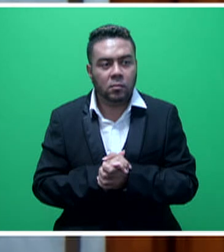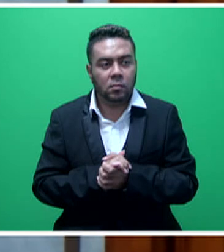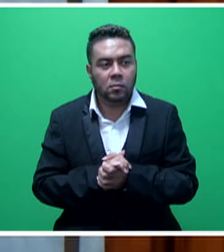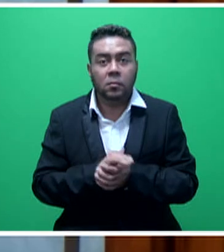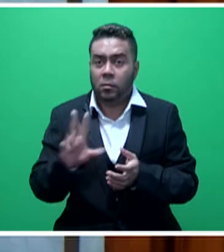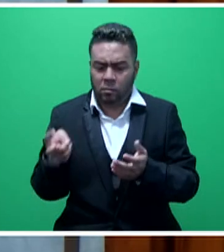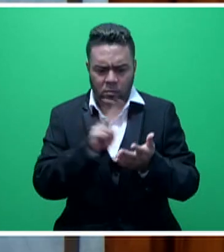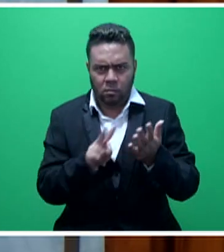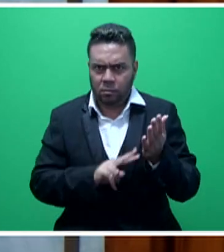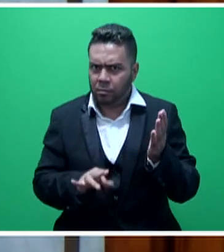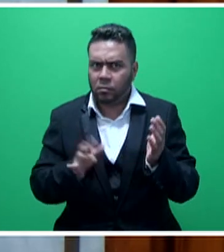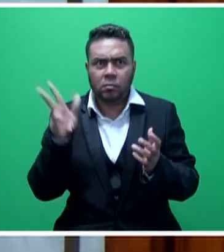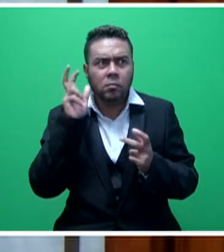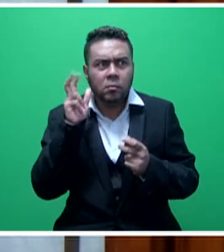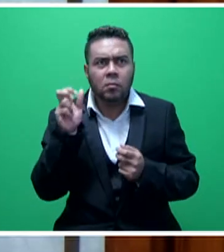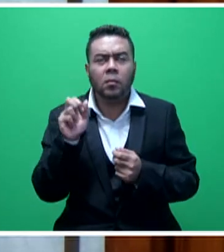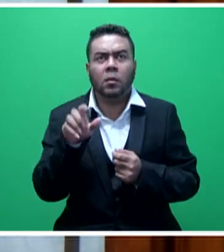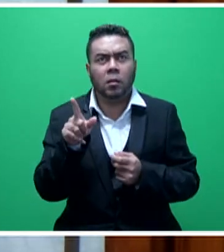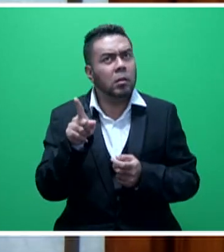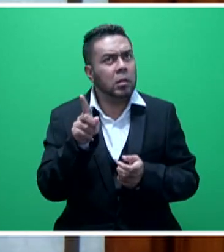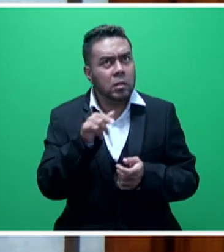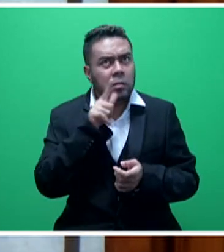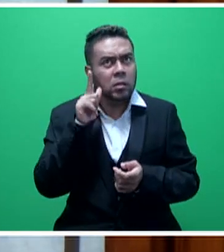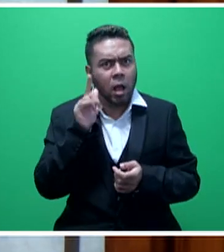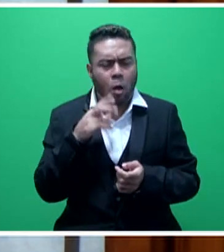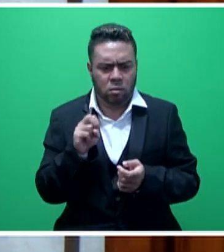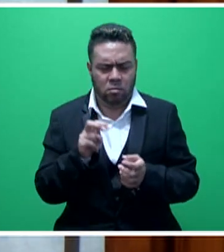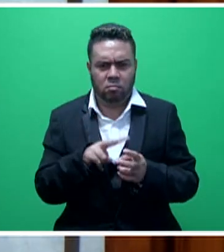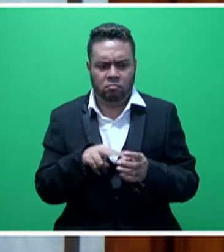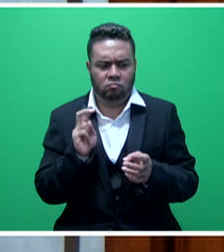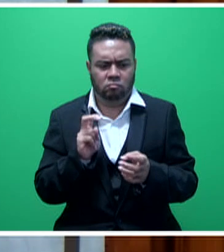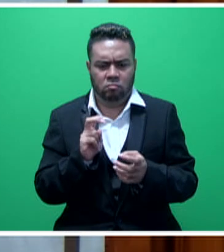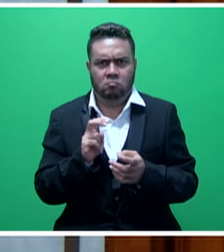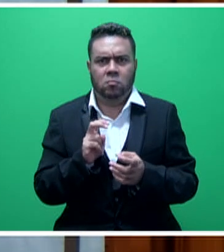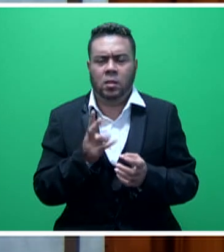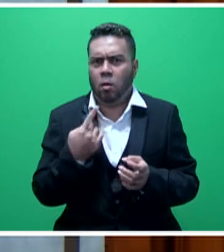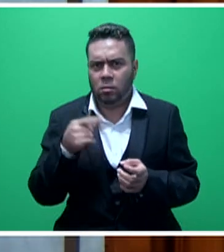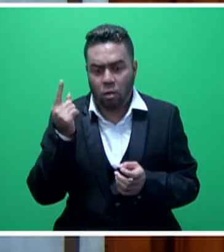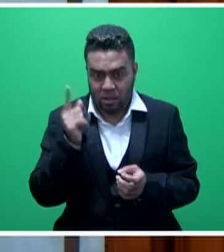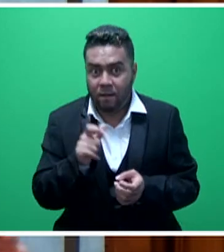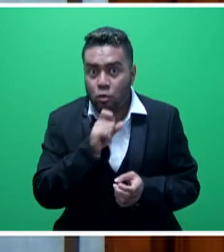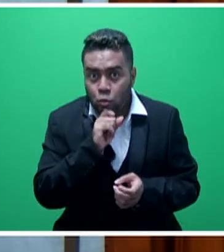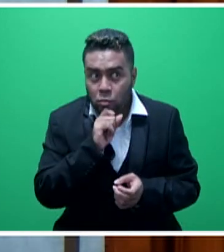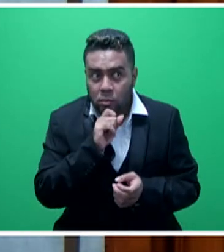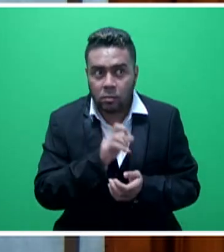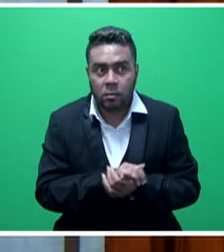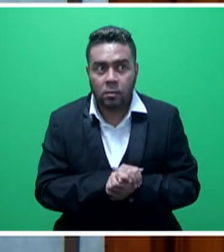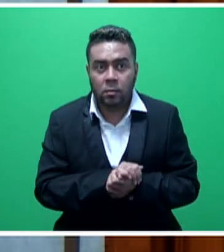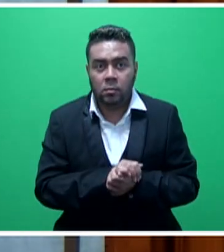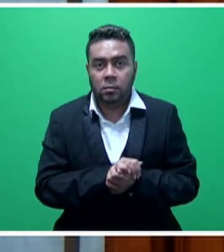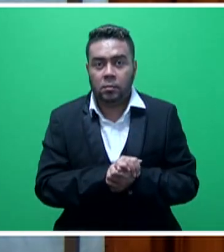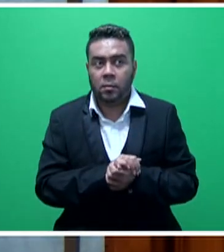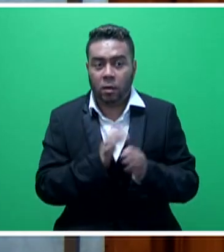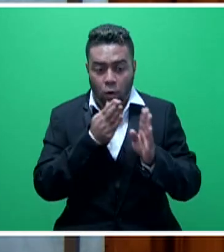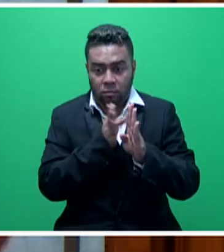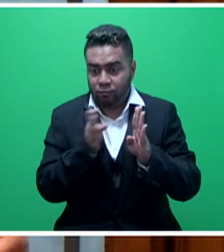read that yesterday, or hearing it yesterday, Mr. Speaker, sir, I was taken aback, and so this afternoon, rather than, I'm